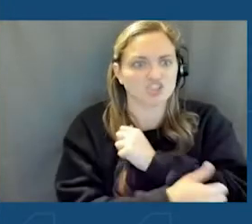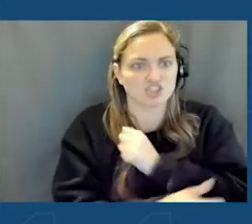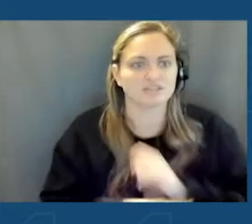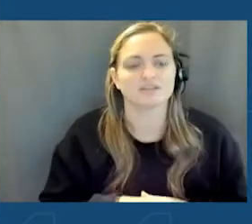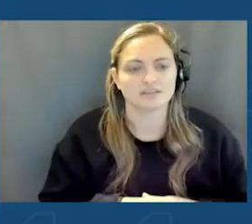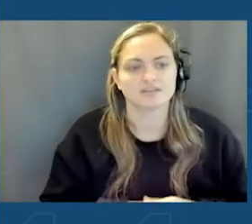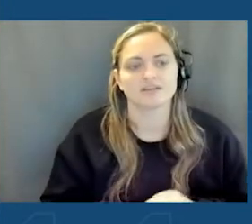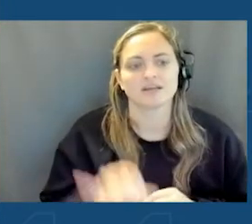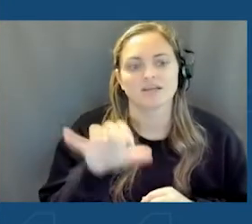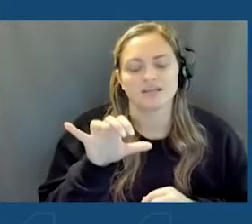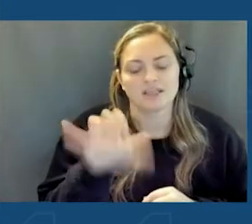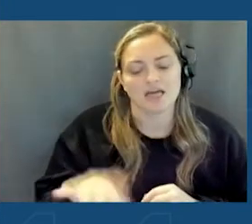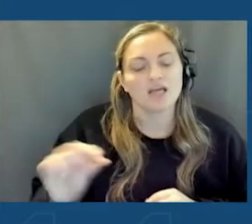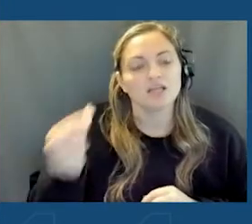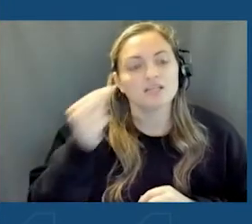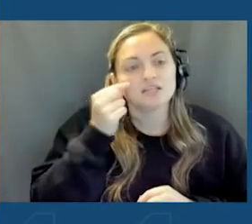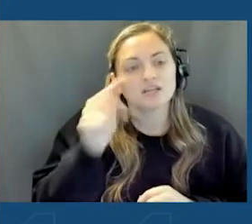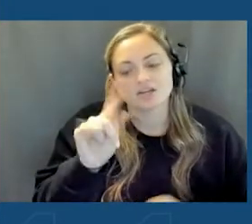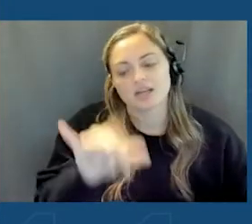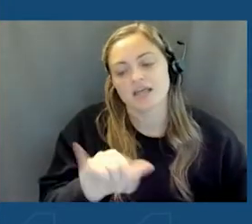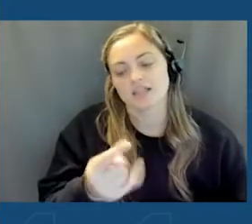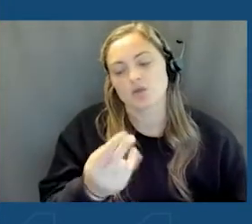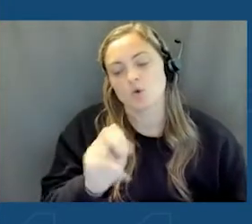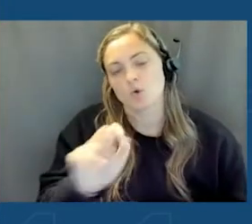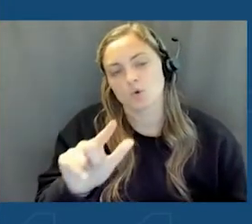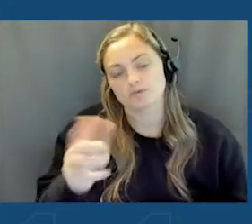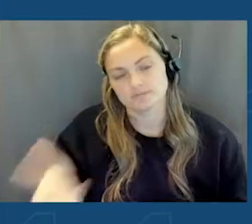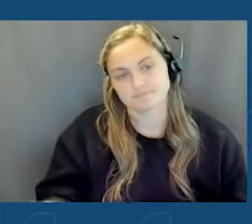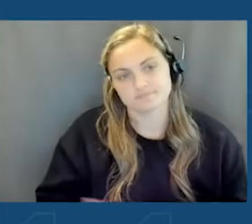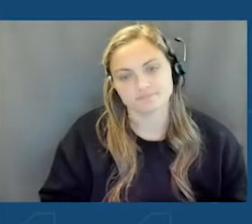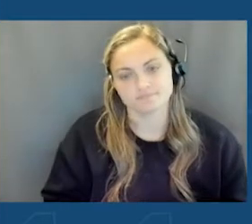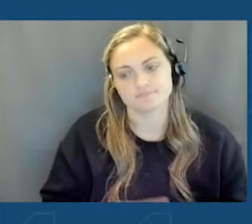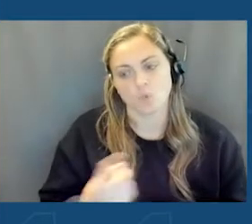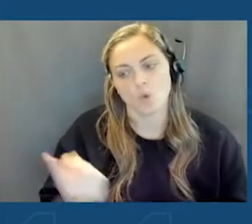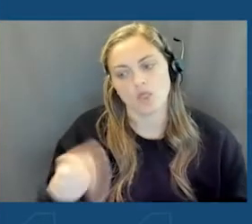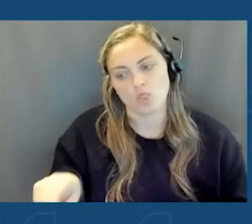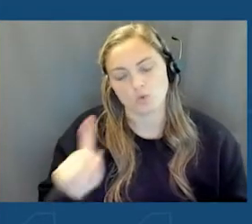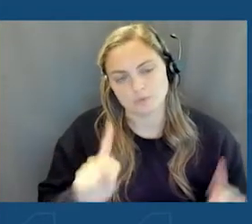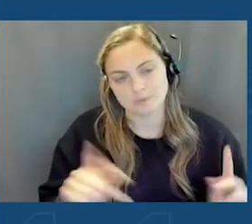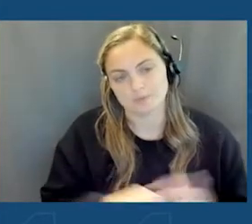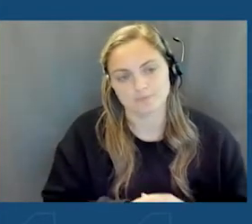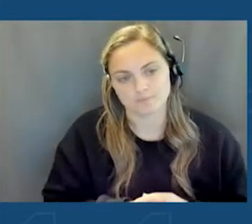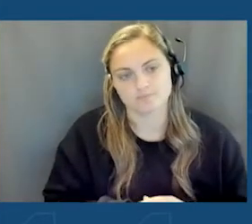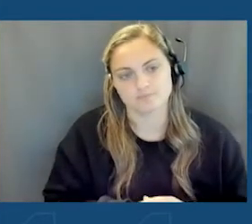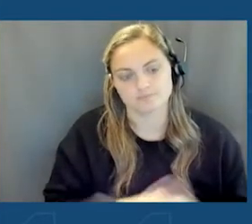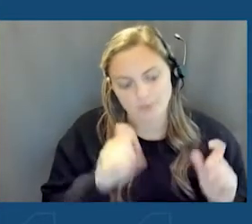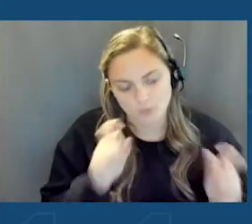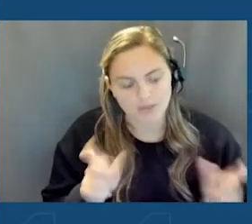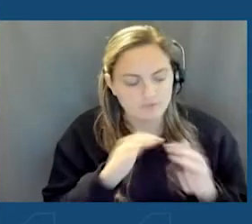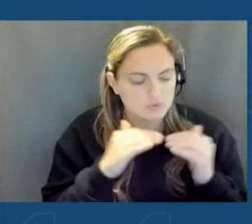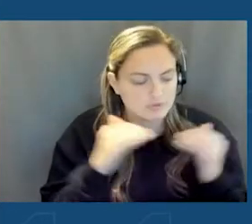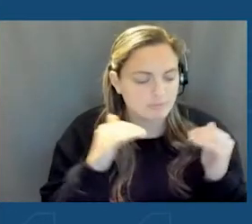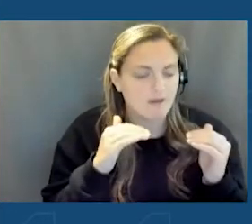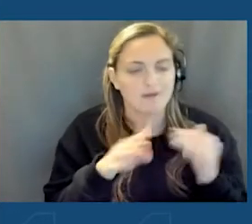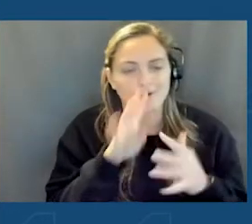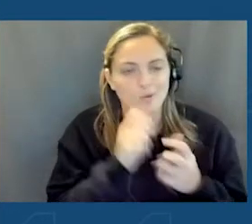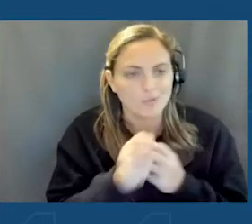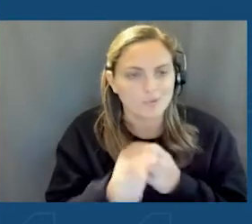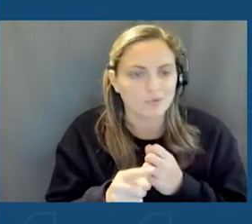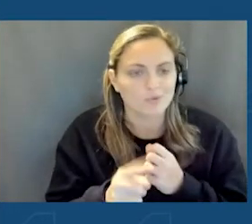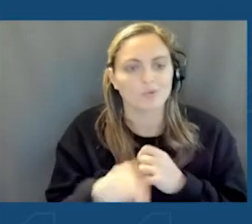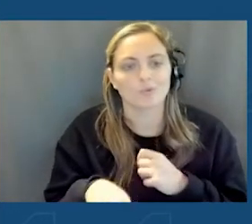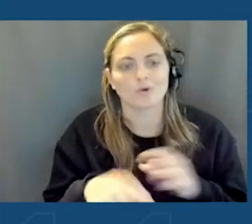what Governor Kathy Hochul is, one of those people who give you a smile and who talk to you and you can